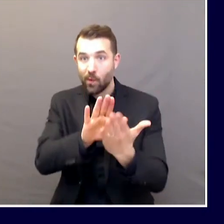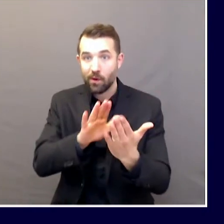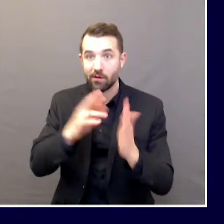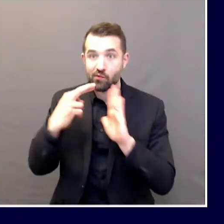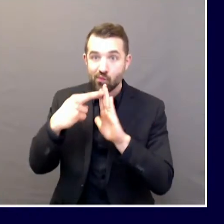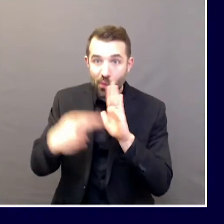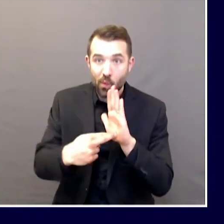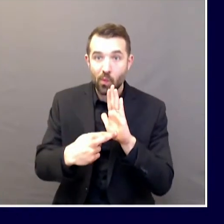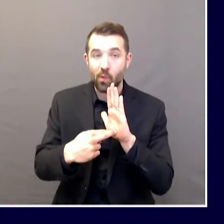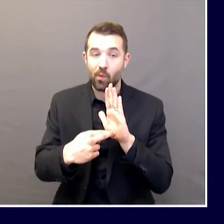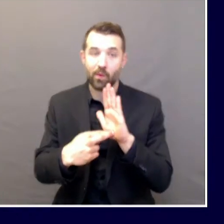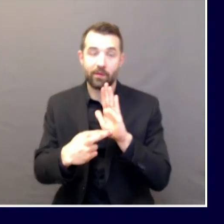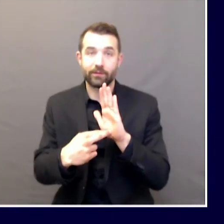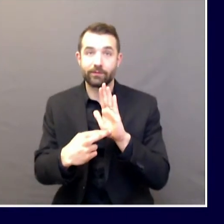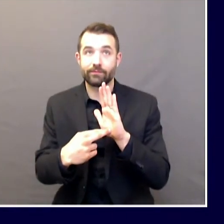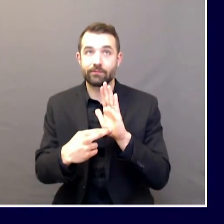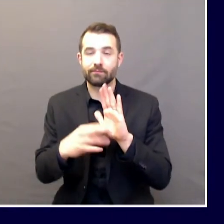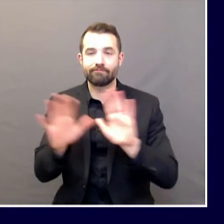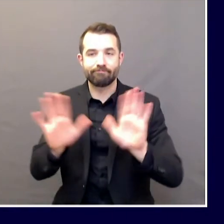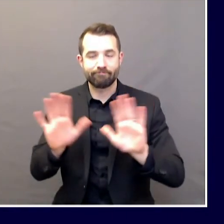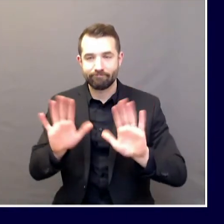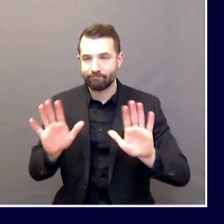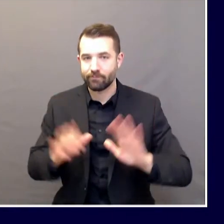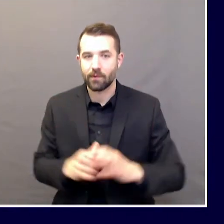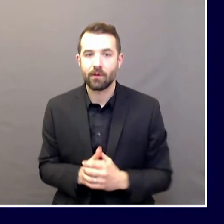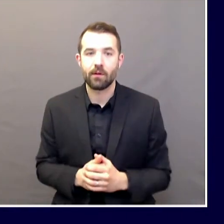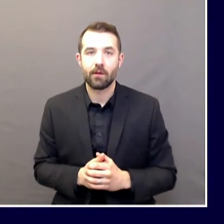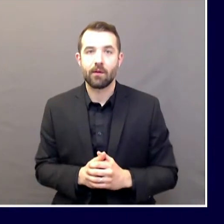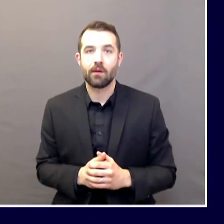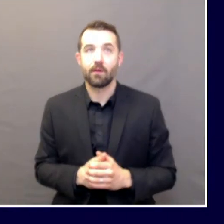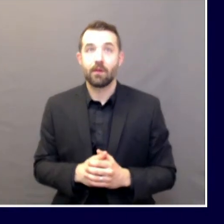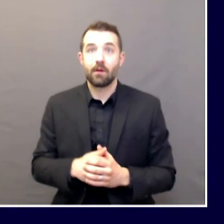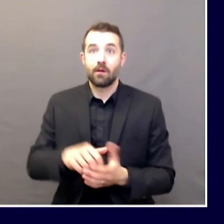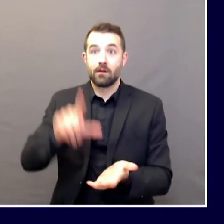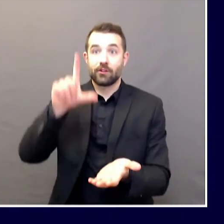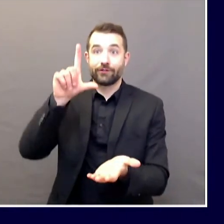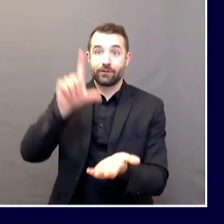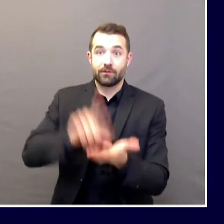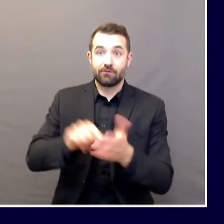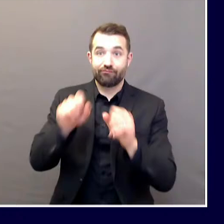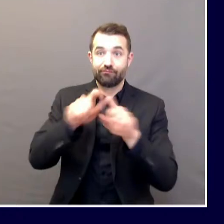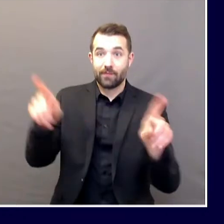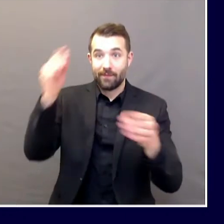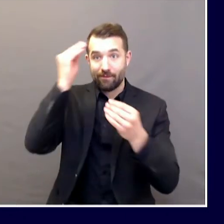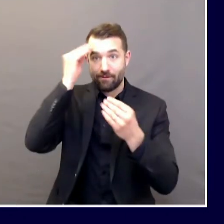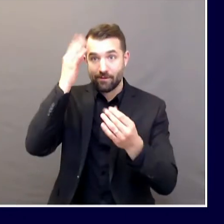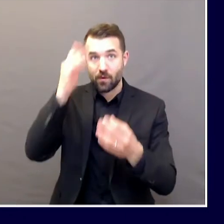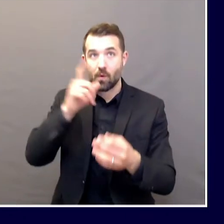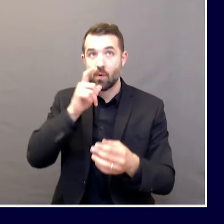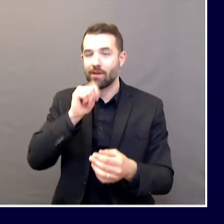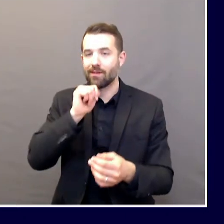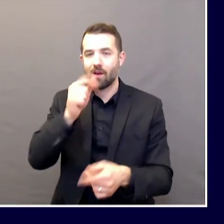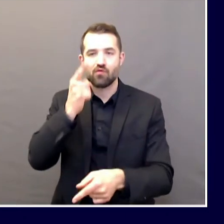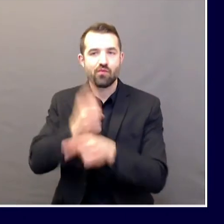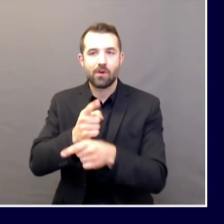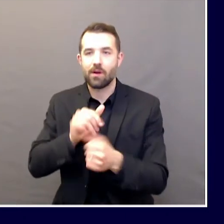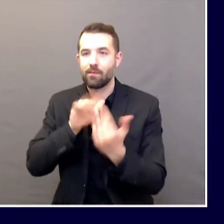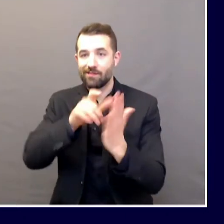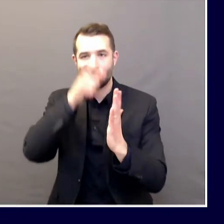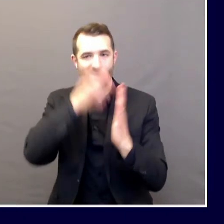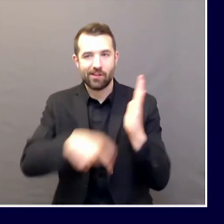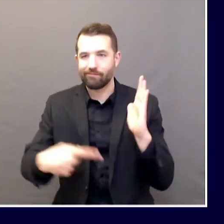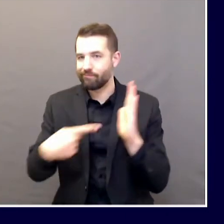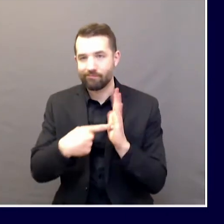press release. Doing science policy by press release is not the way it should be. And so my first note about the